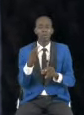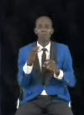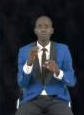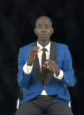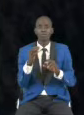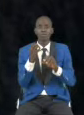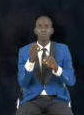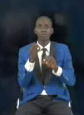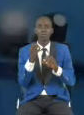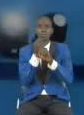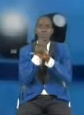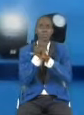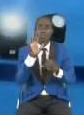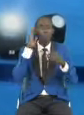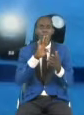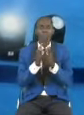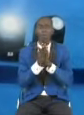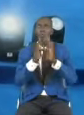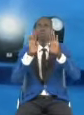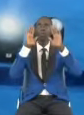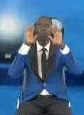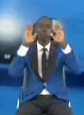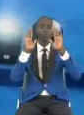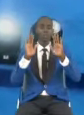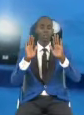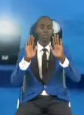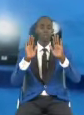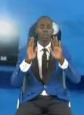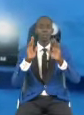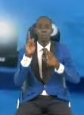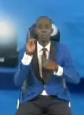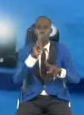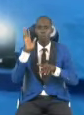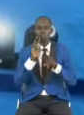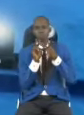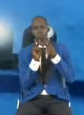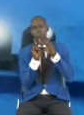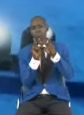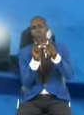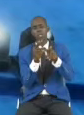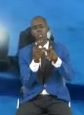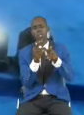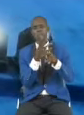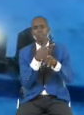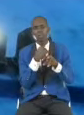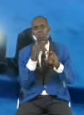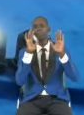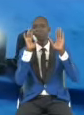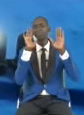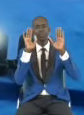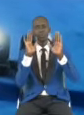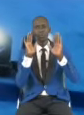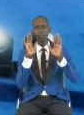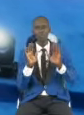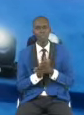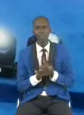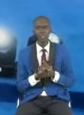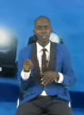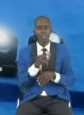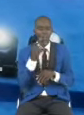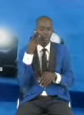marvel. People will look at you and they will say, marvelous. They look at the work of your